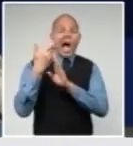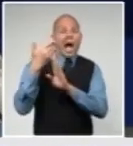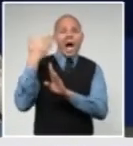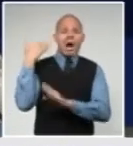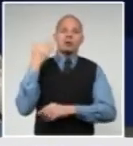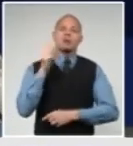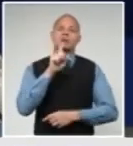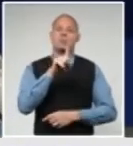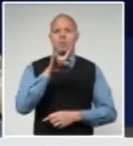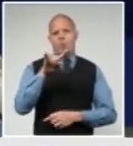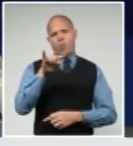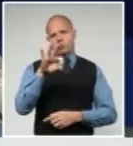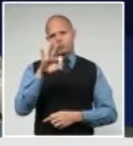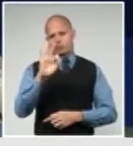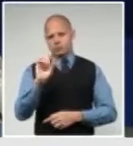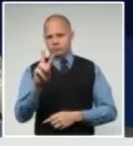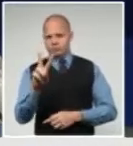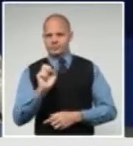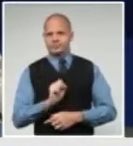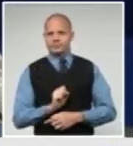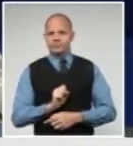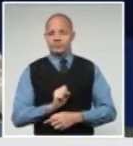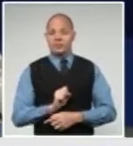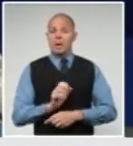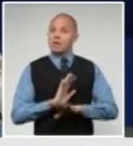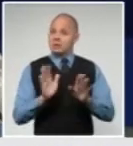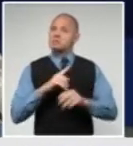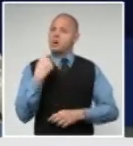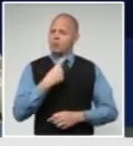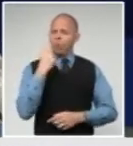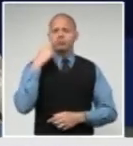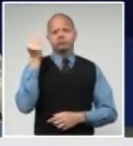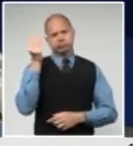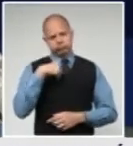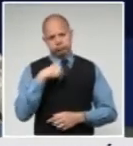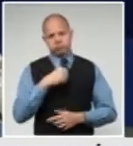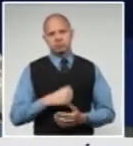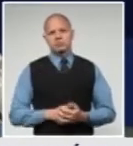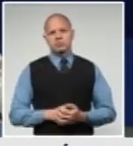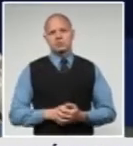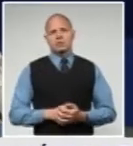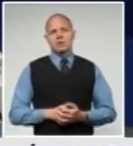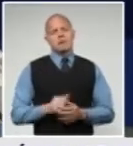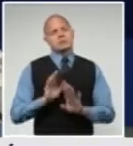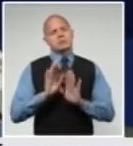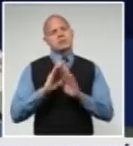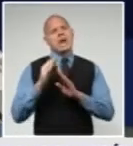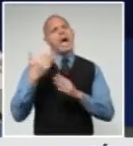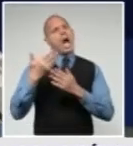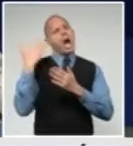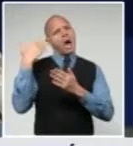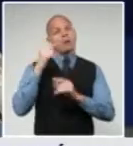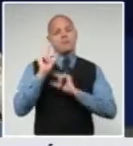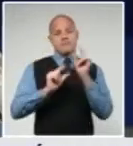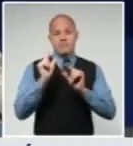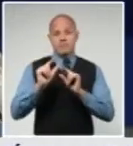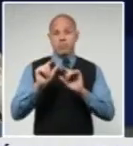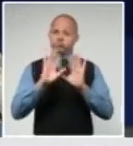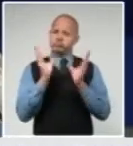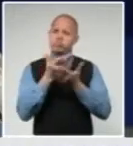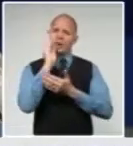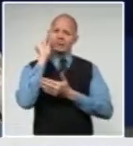this opportunity to highlight the important role of this profession in our country, mainly these days of